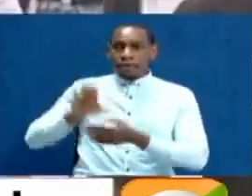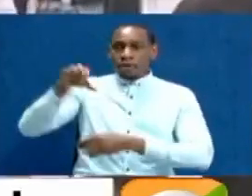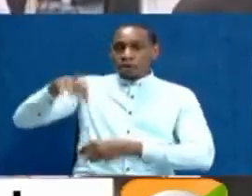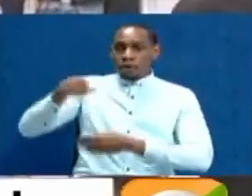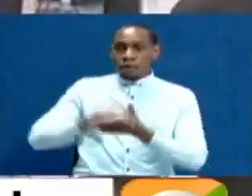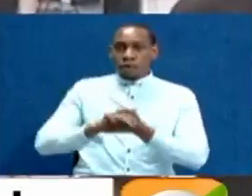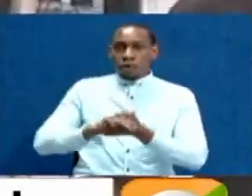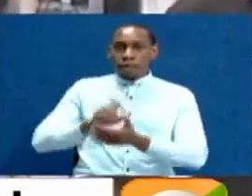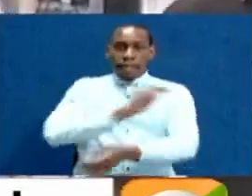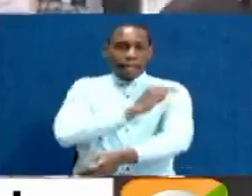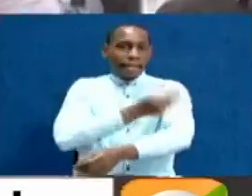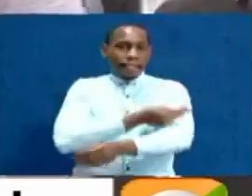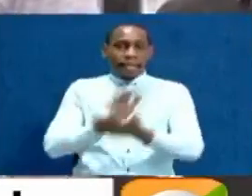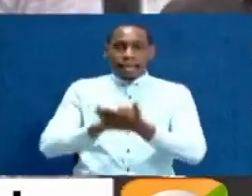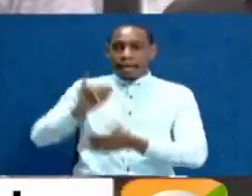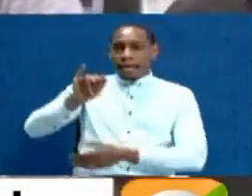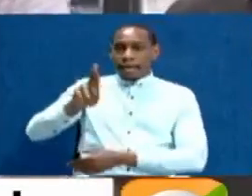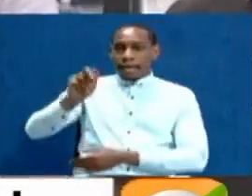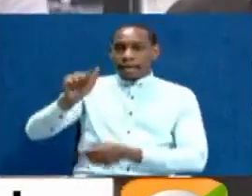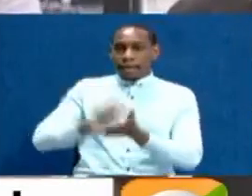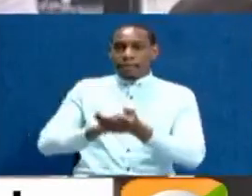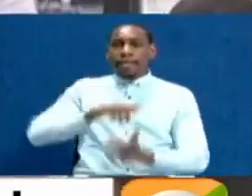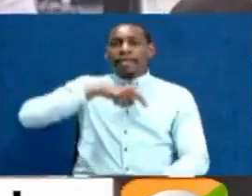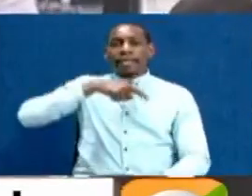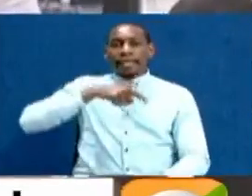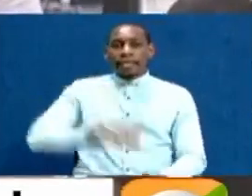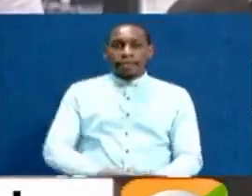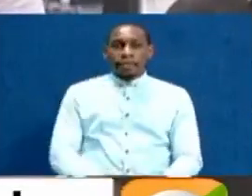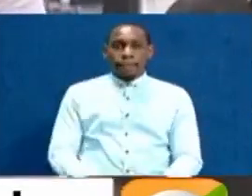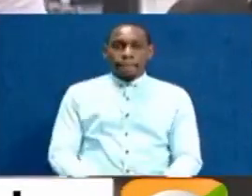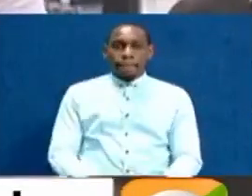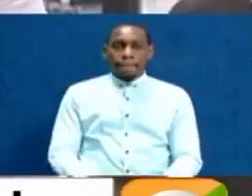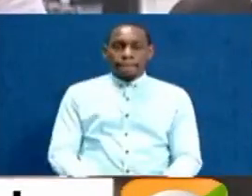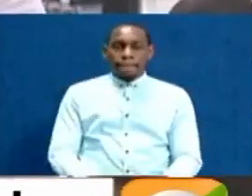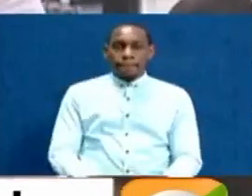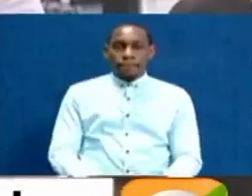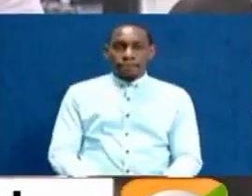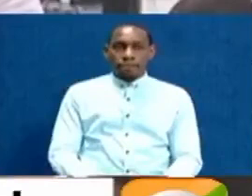Philippines, Congo-Brazzaville, Nigeria, Iran and Turkey.